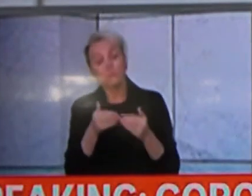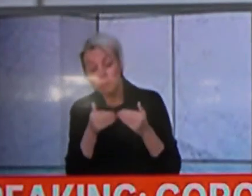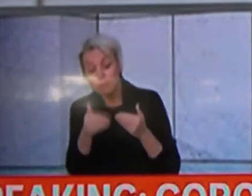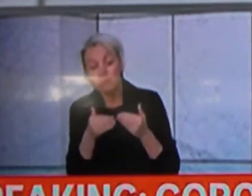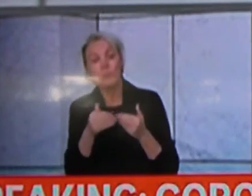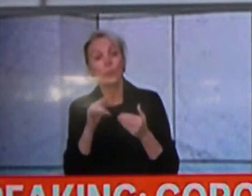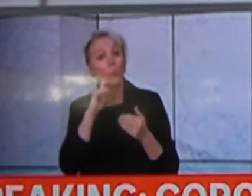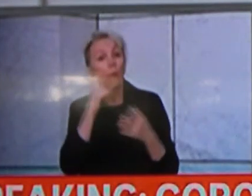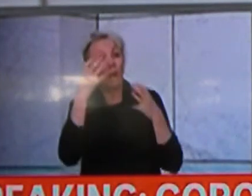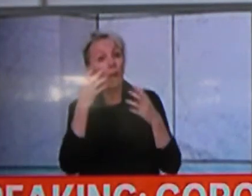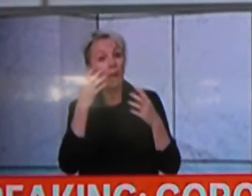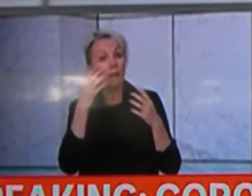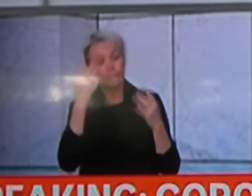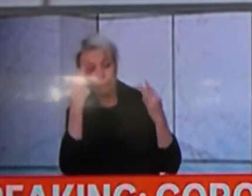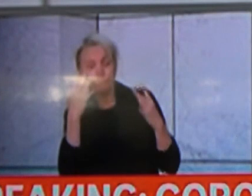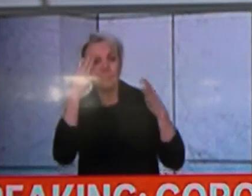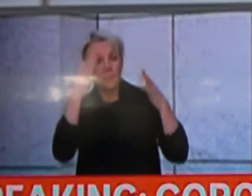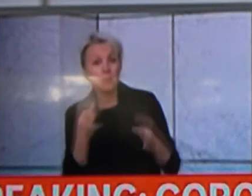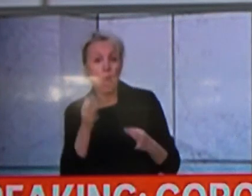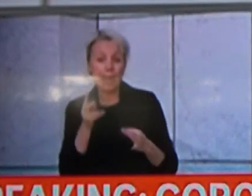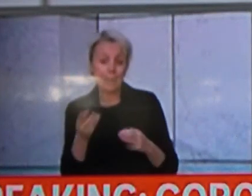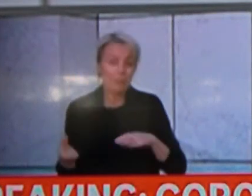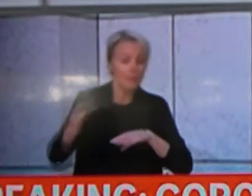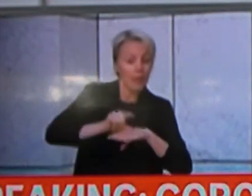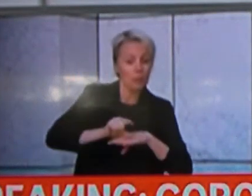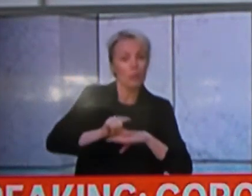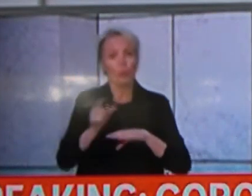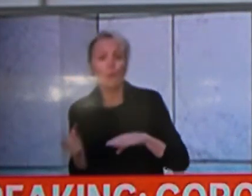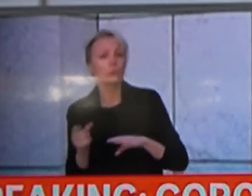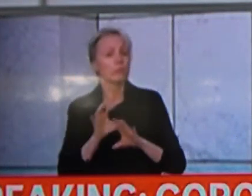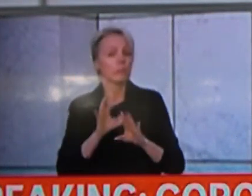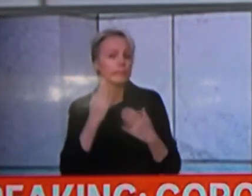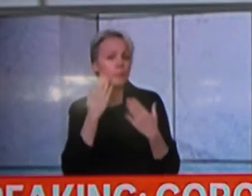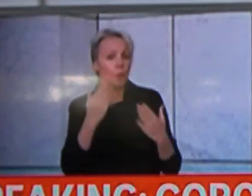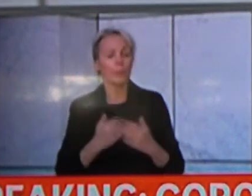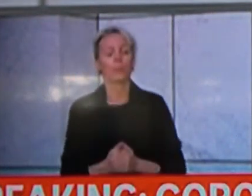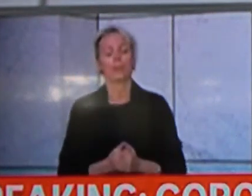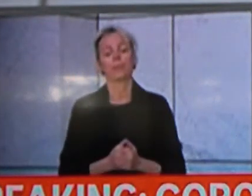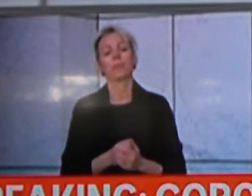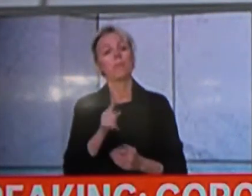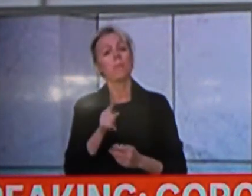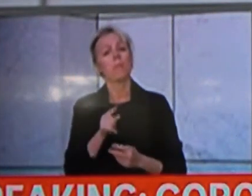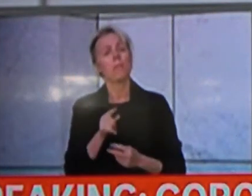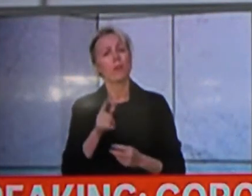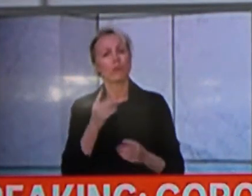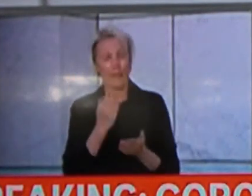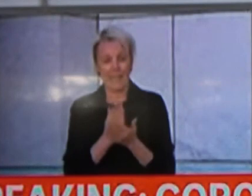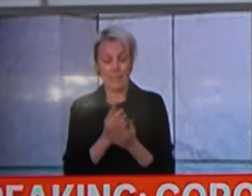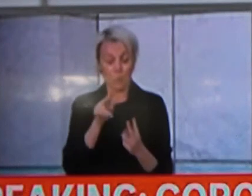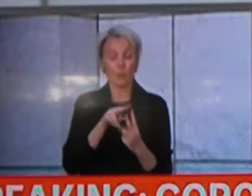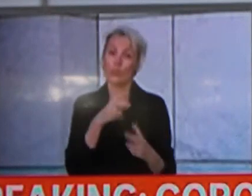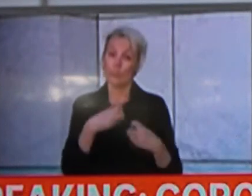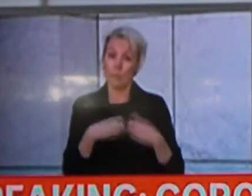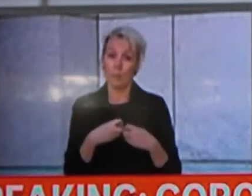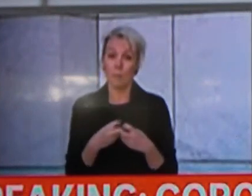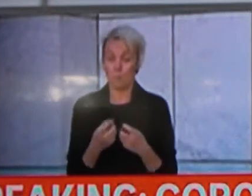will. In terms of the eligibility, I'll let Josh go through the specifics. But the point about it here is there's sort of two tiers. There's a loss of income for a